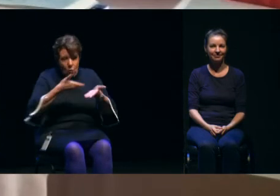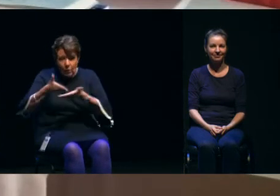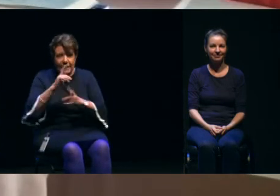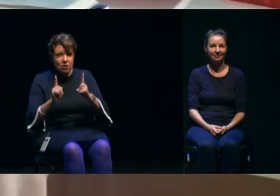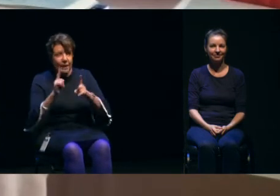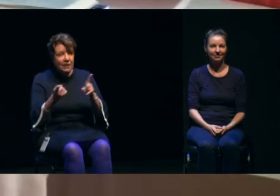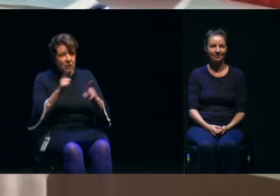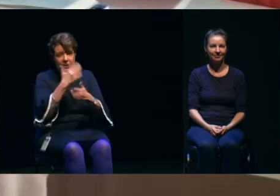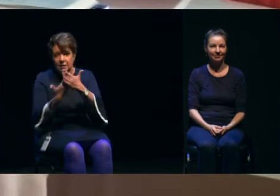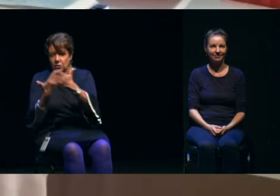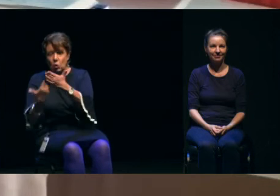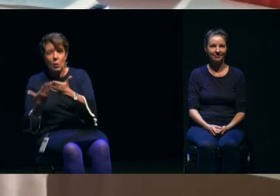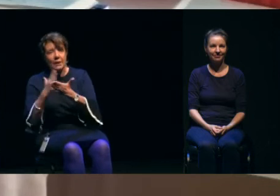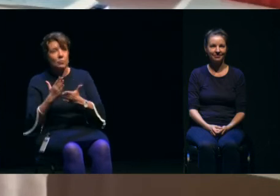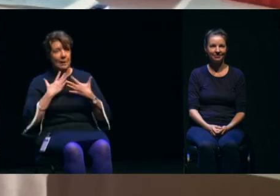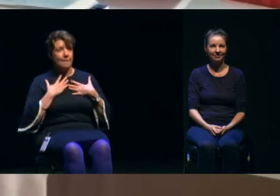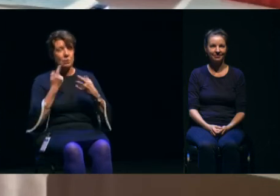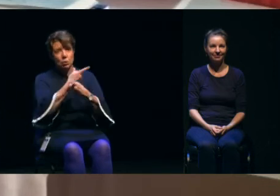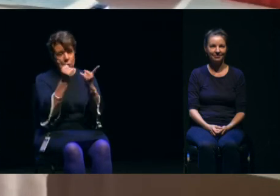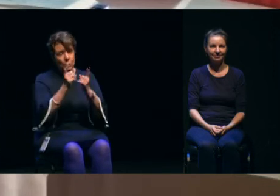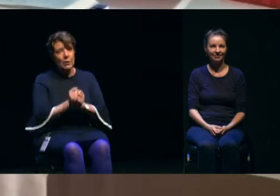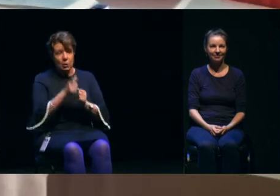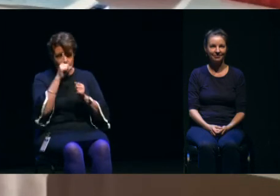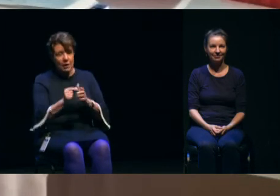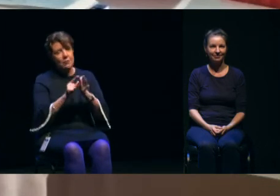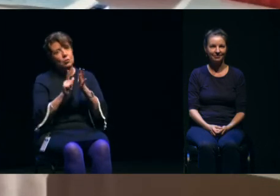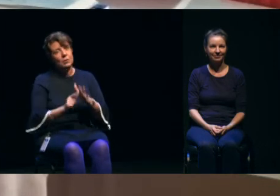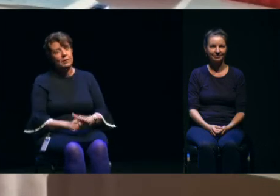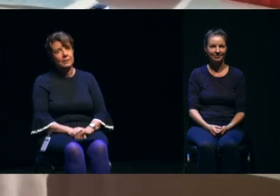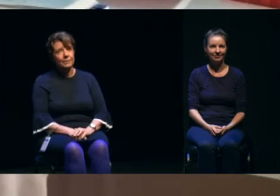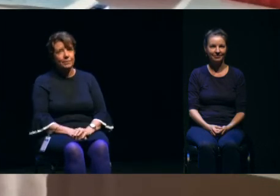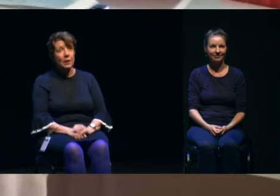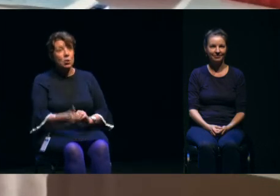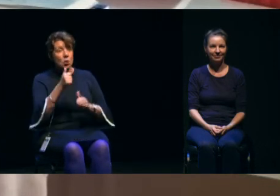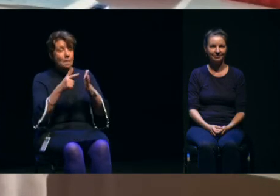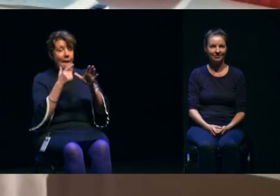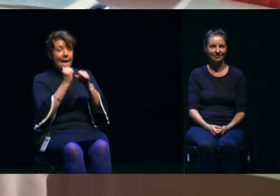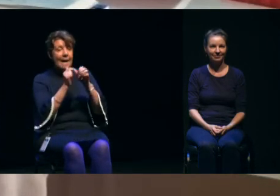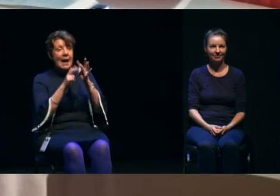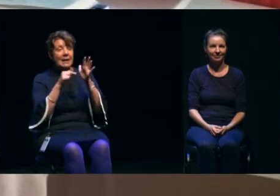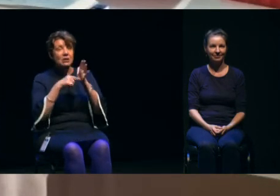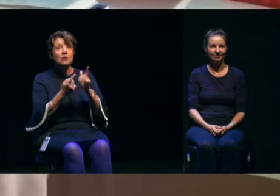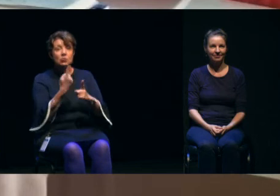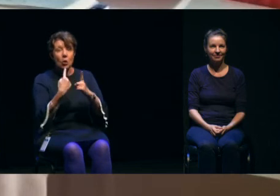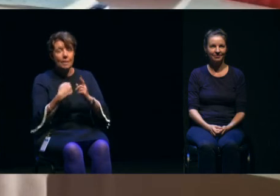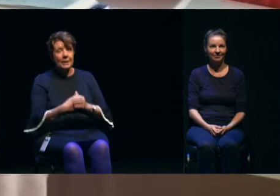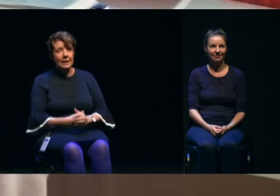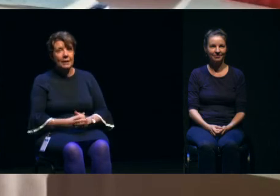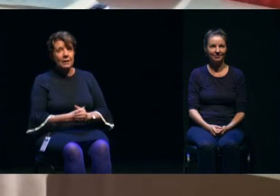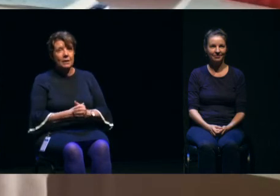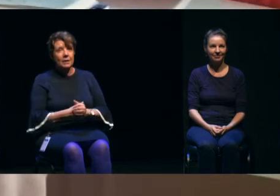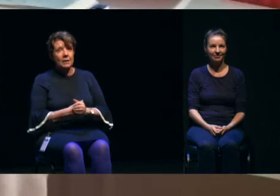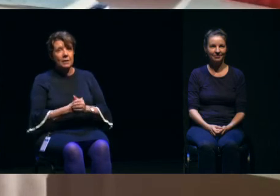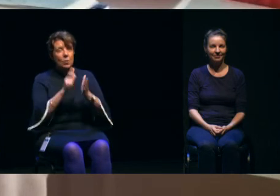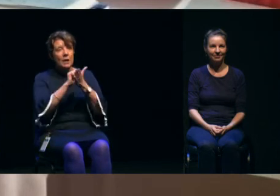the narrative. It's in your hands. You can do it. You know, my agent told me when I wrote The House of